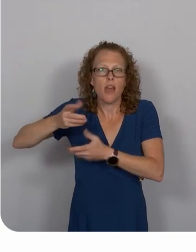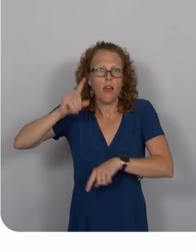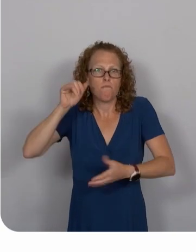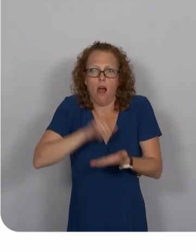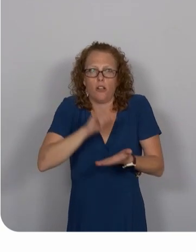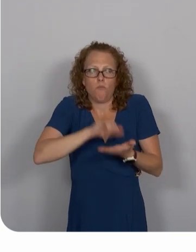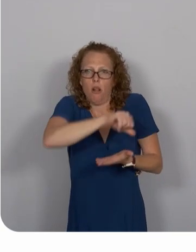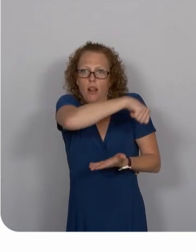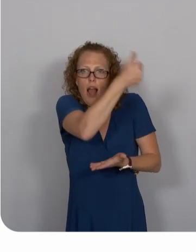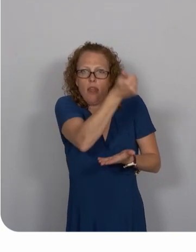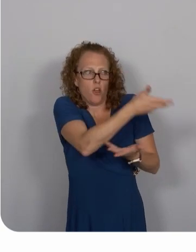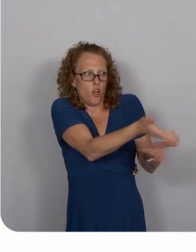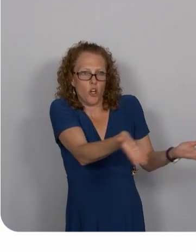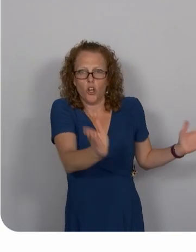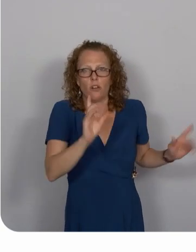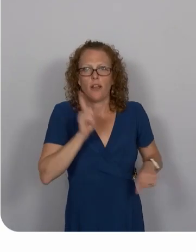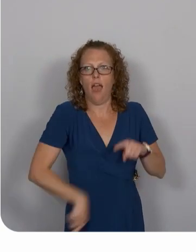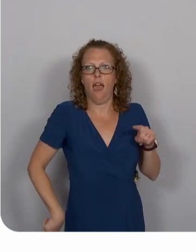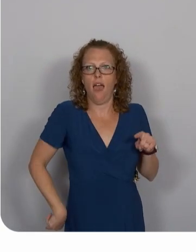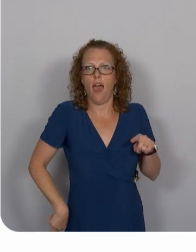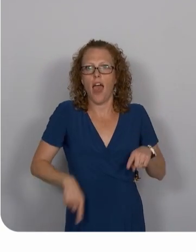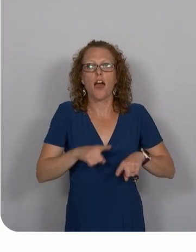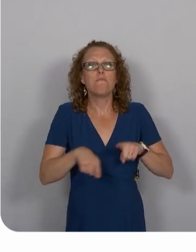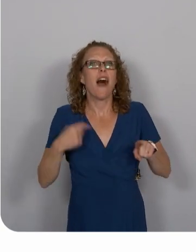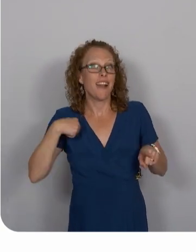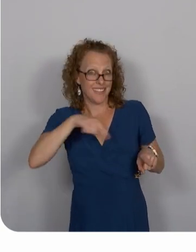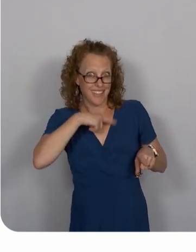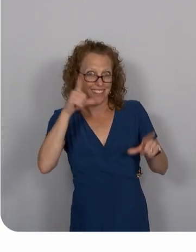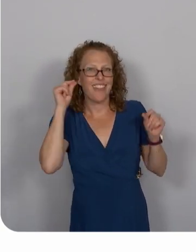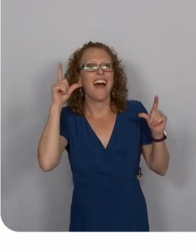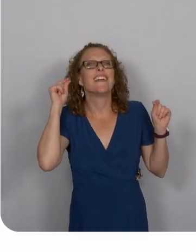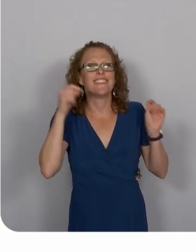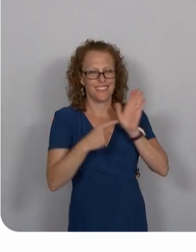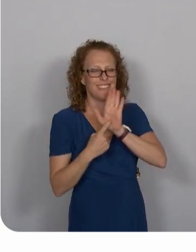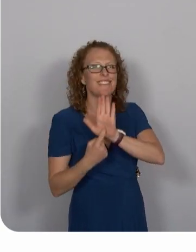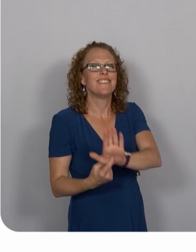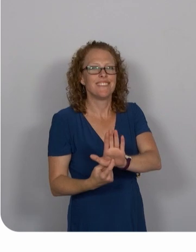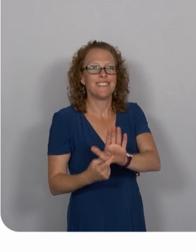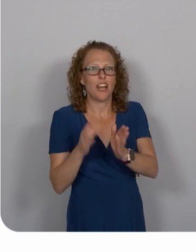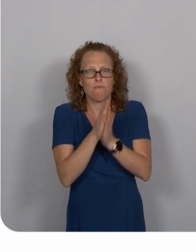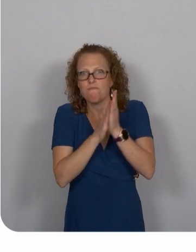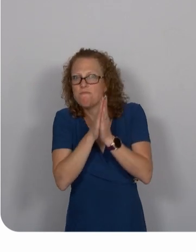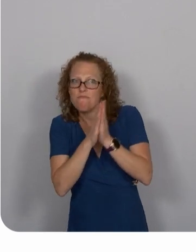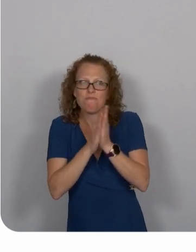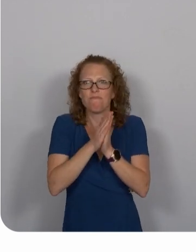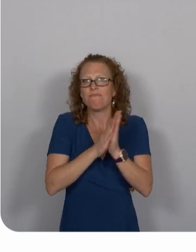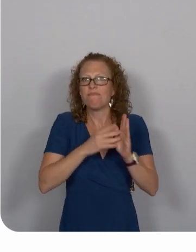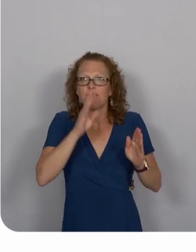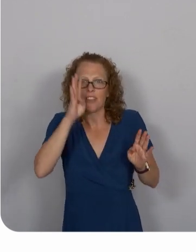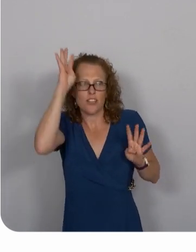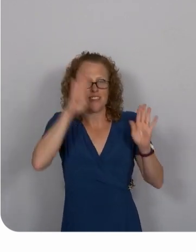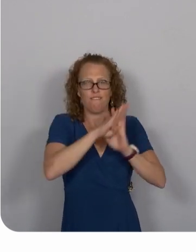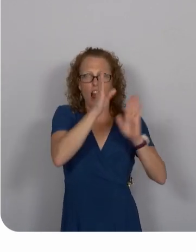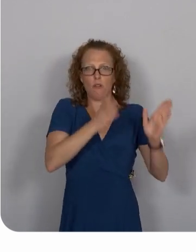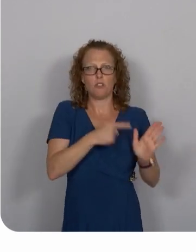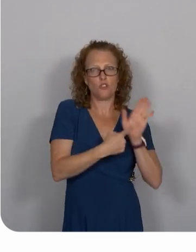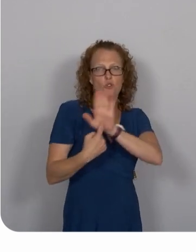today. We cannot wait to see what creators will share from this new perspective.